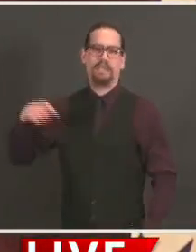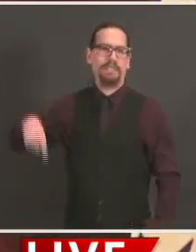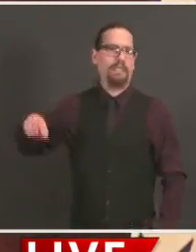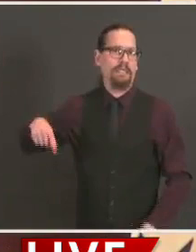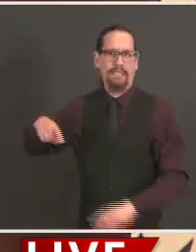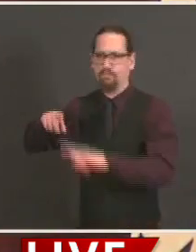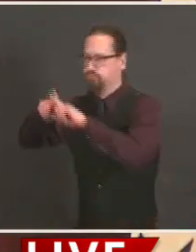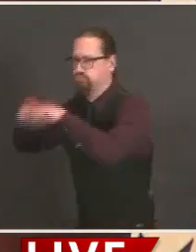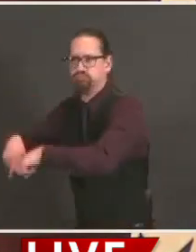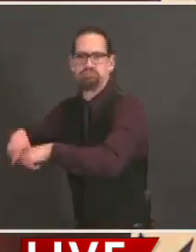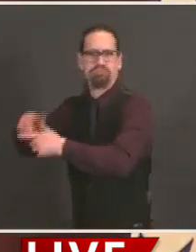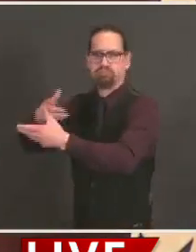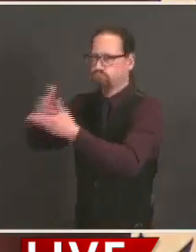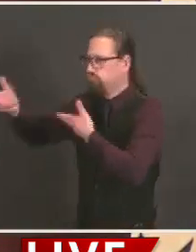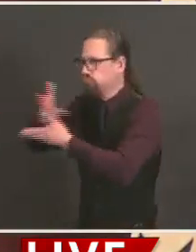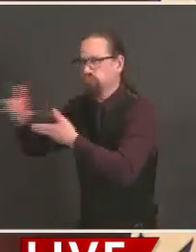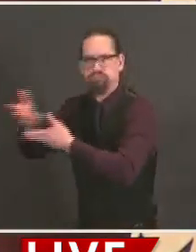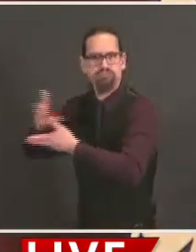possible.